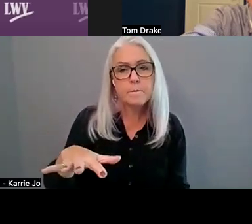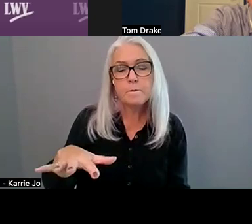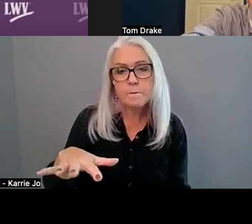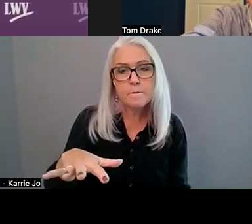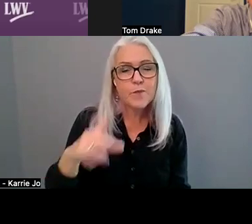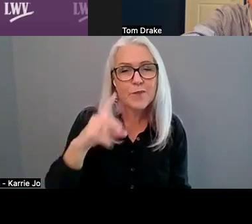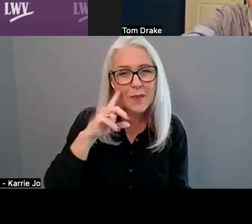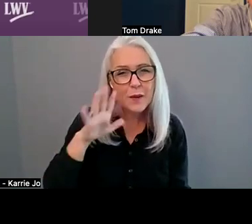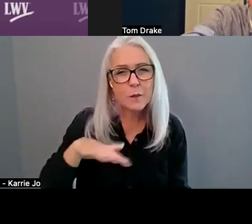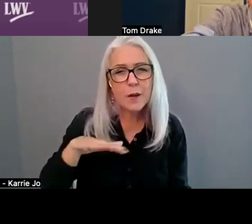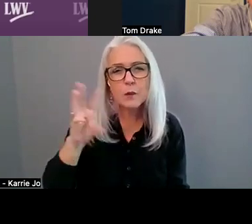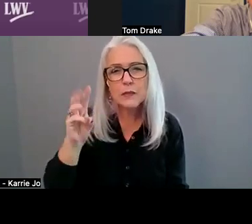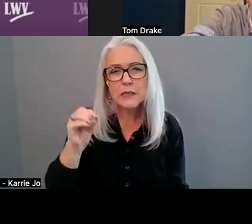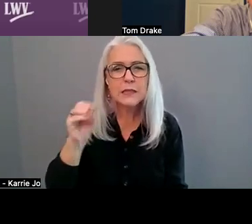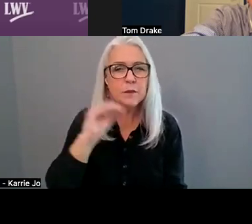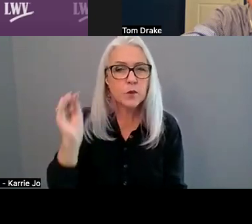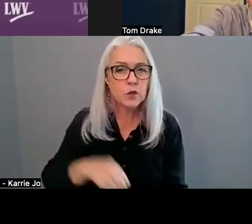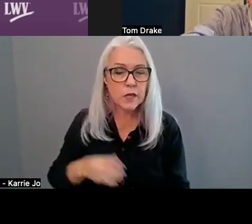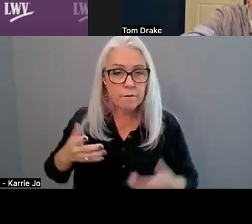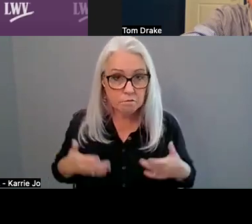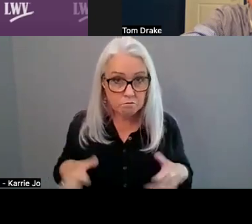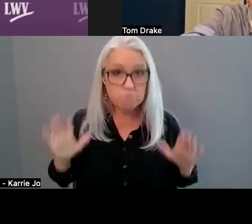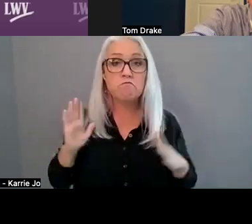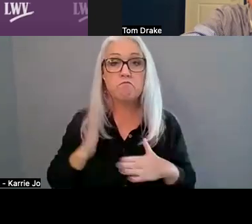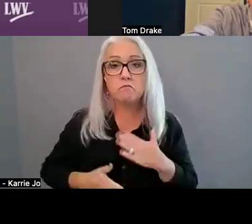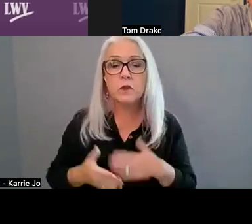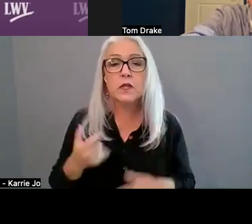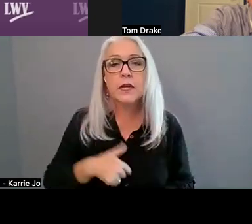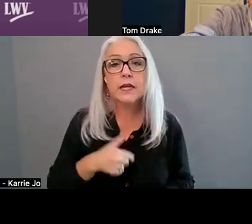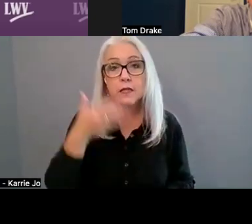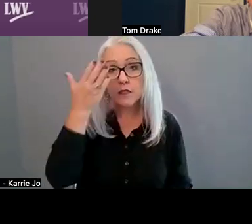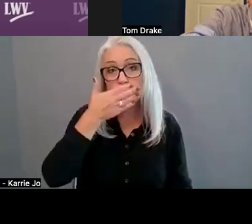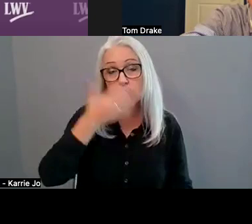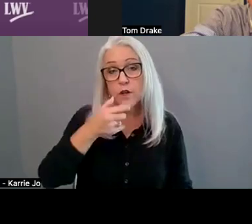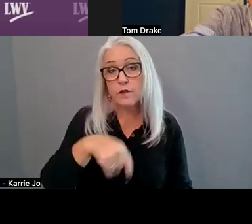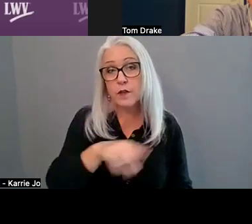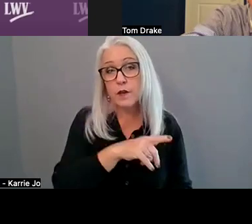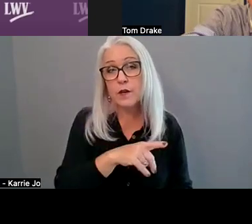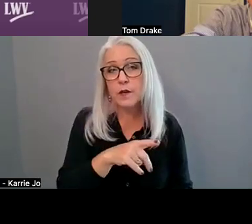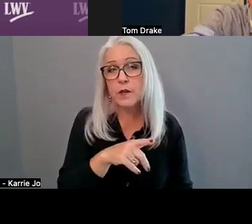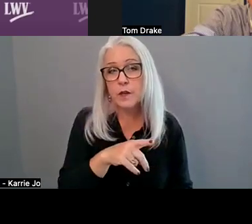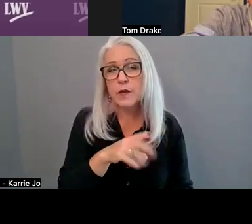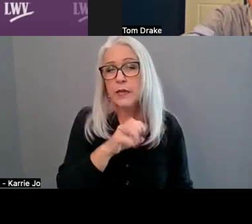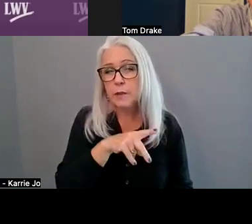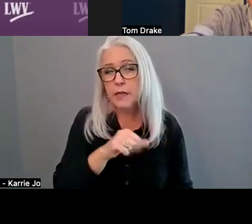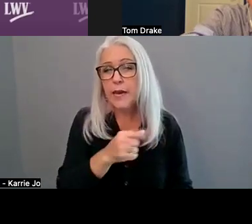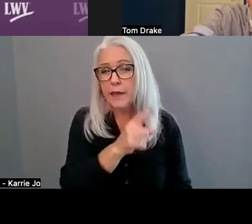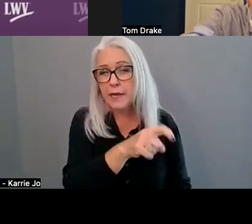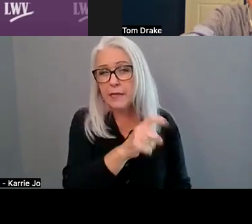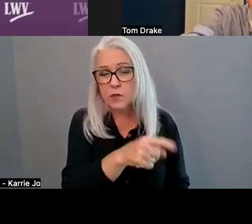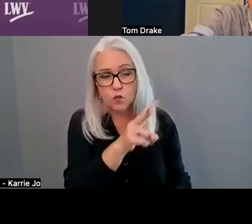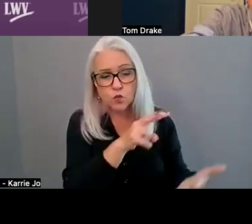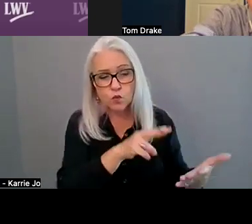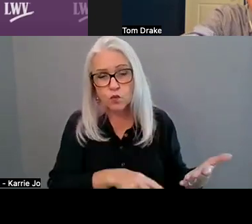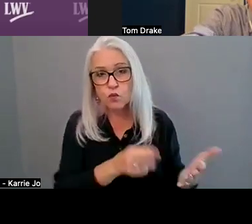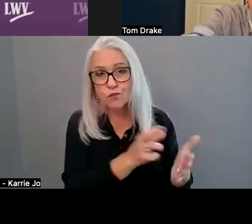60% complete, and it's in front of the EPA now, who needs to review it um, for the